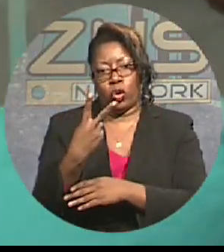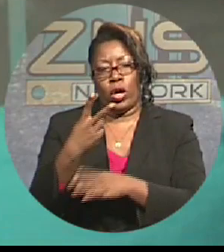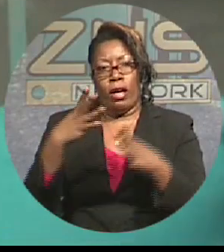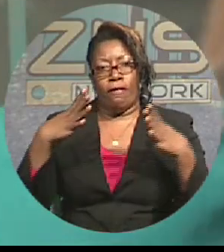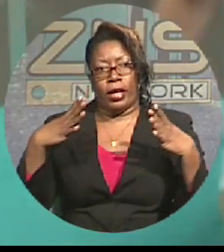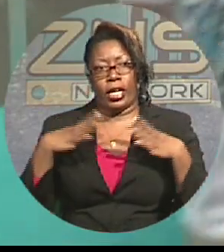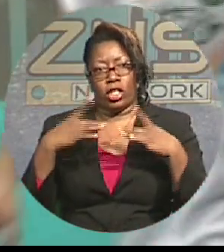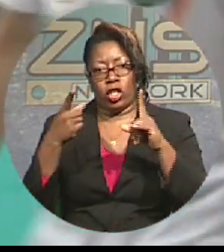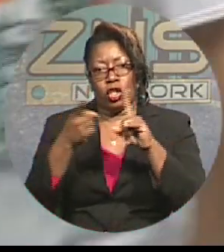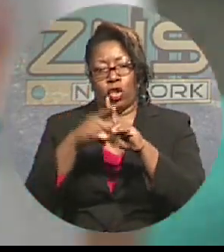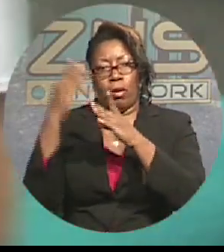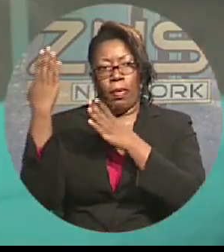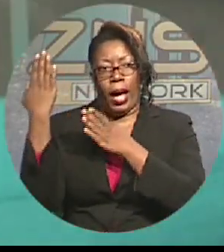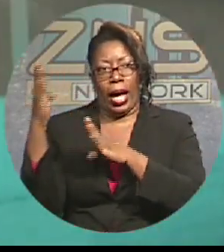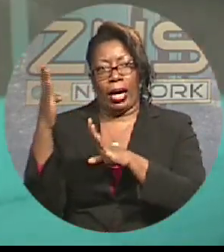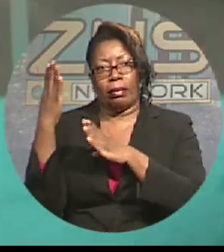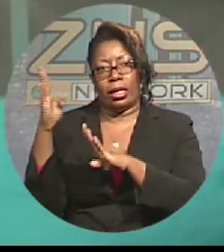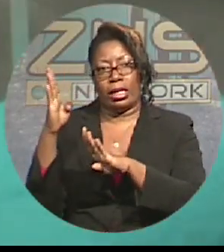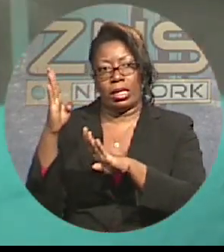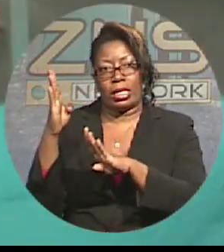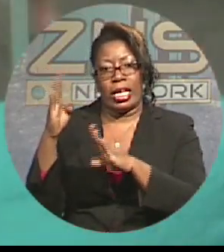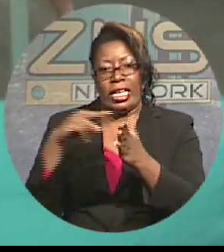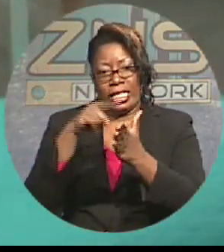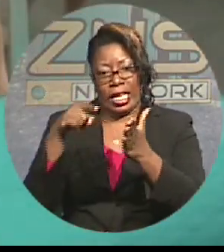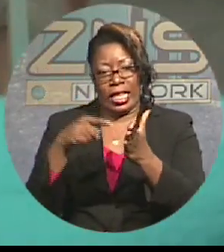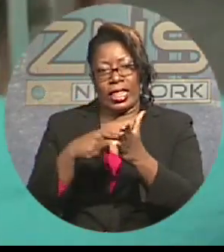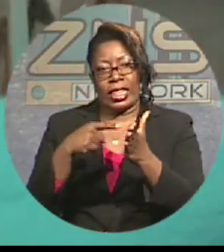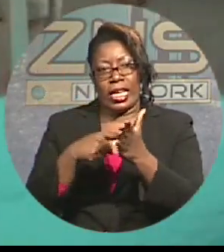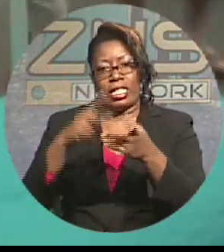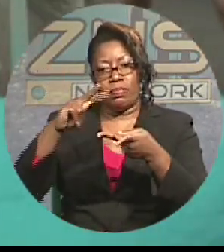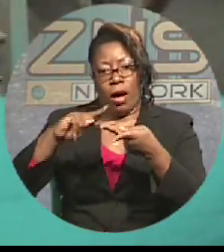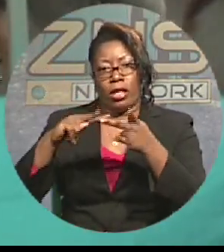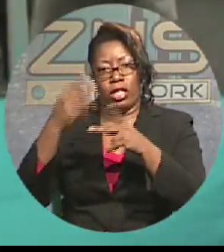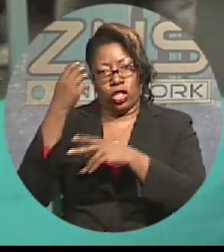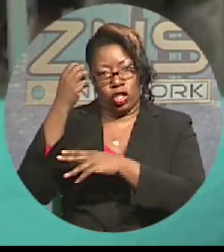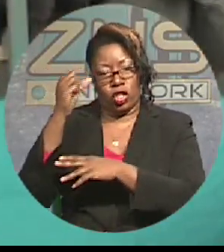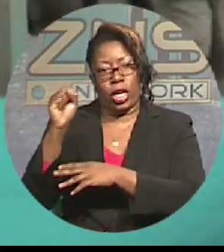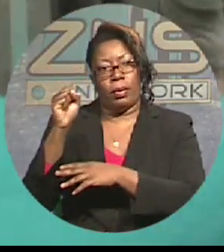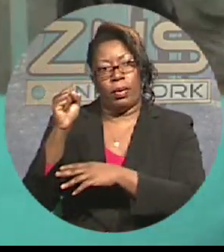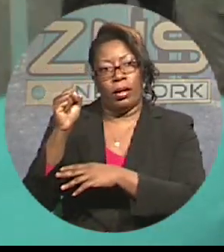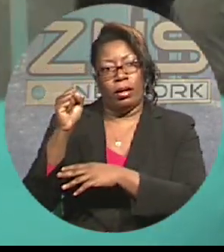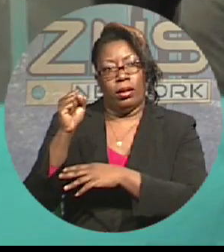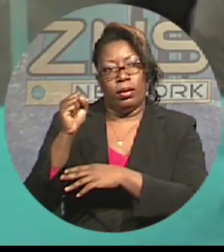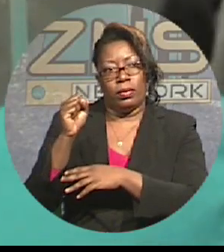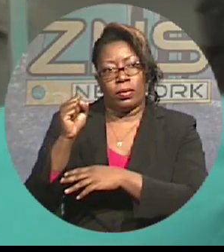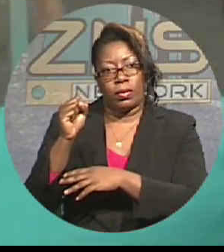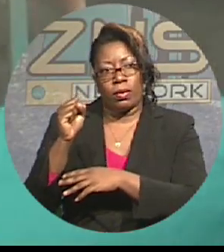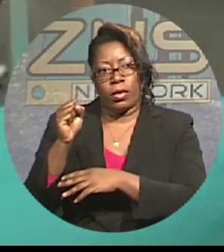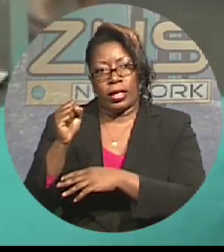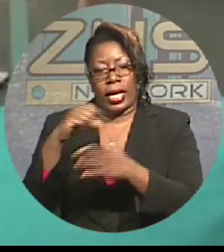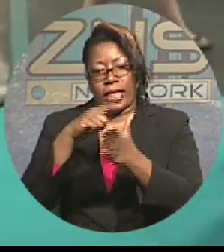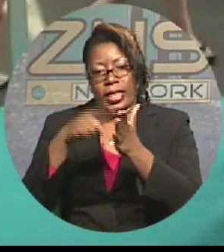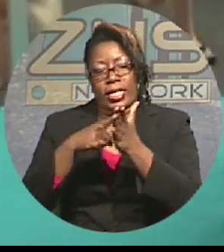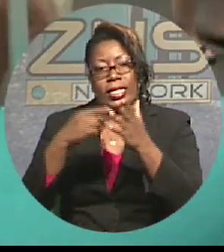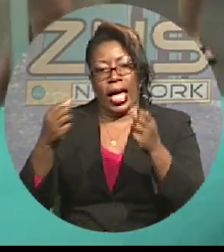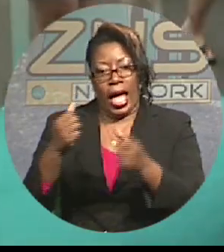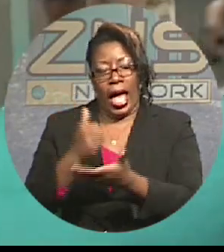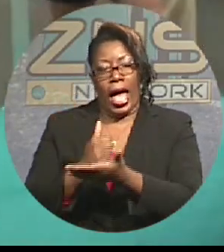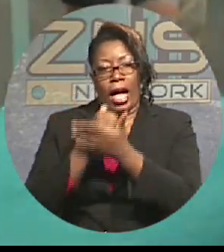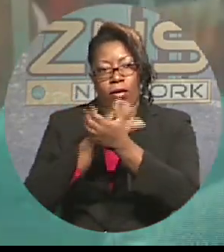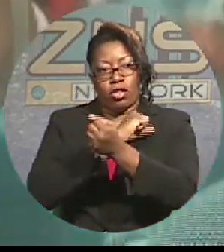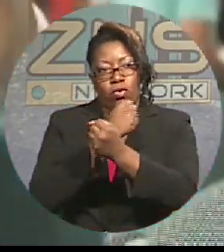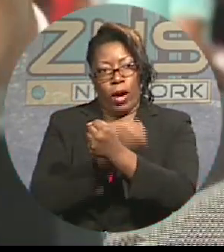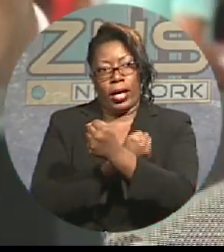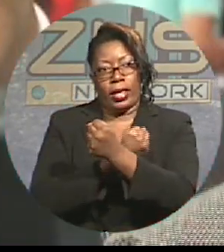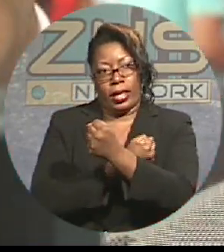Minister of Tourism, Honorable Obi Wilchum, says this partnership with the Miami Dolphins is very important as it helps strengthen the Bahamas' footprint in